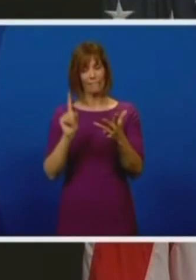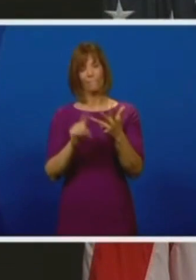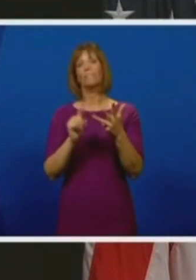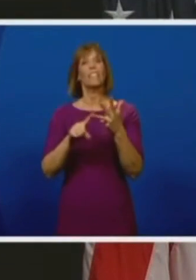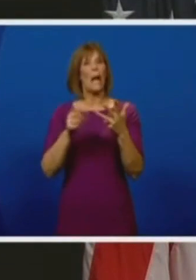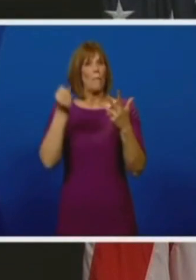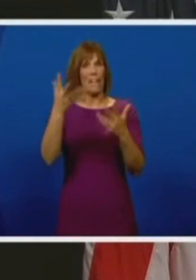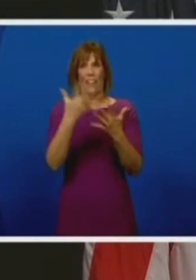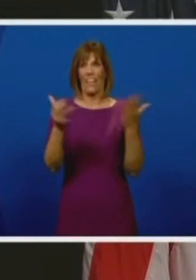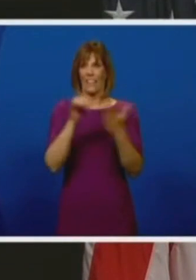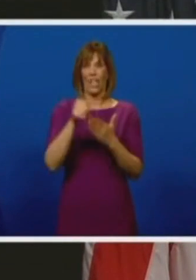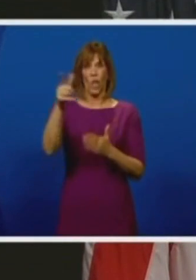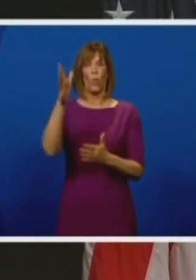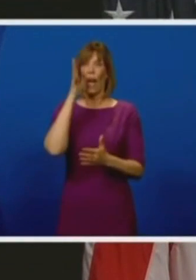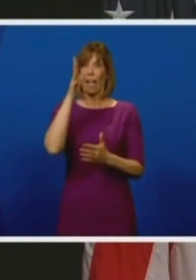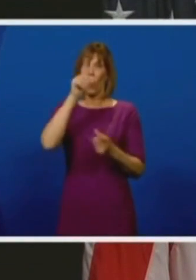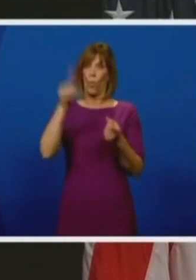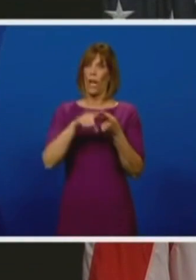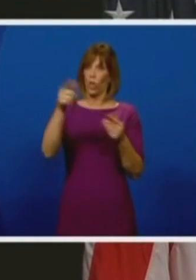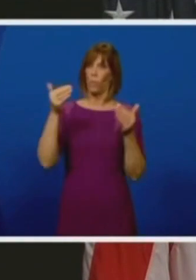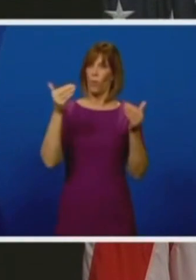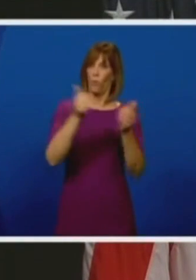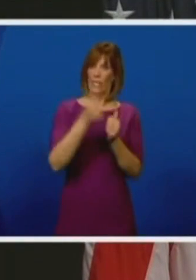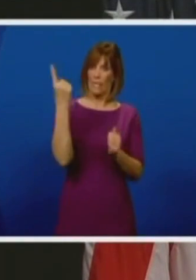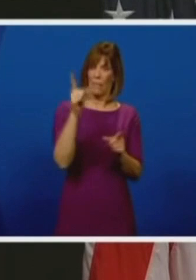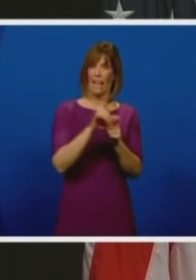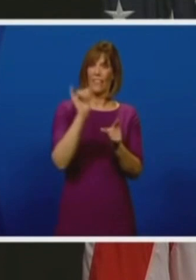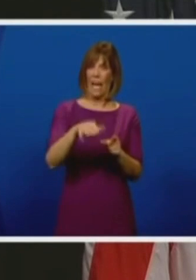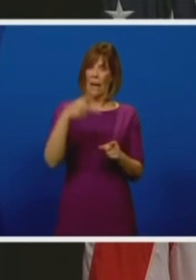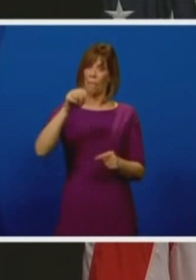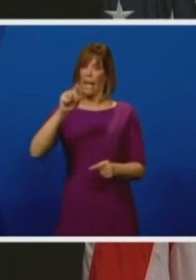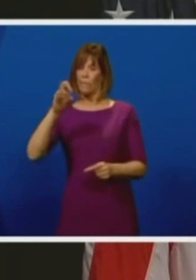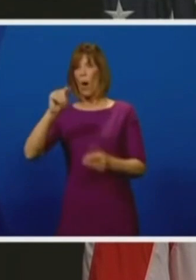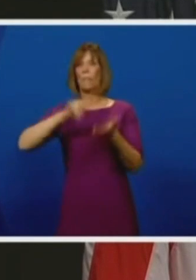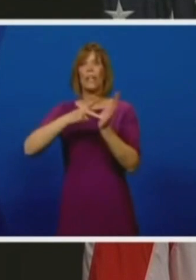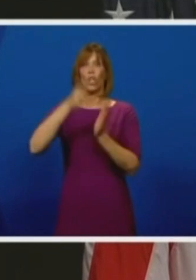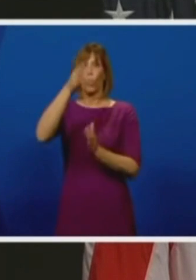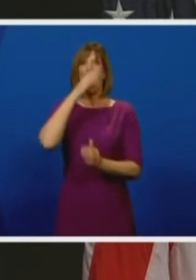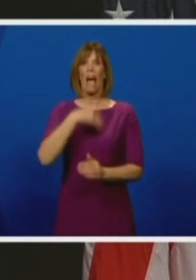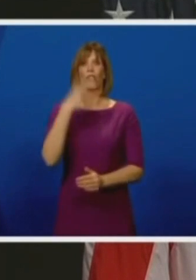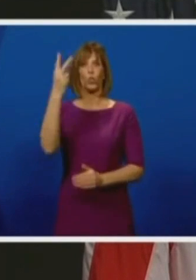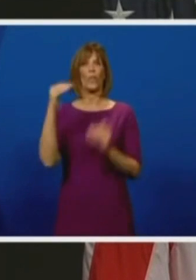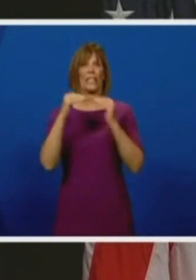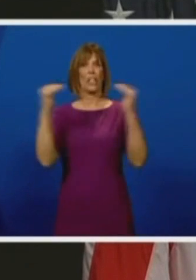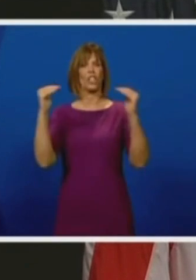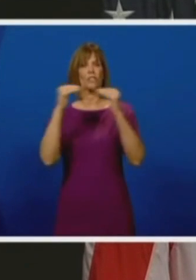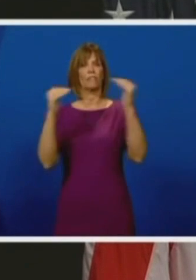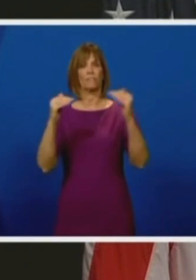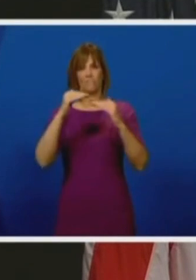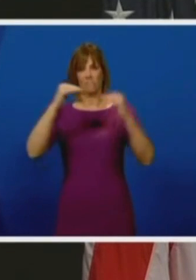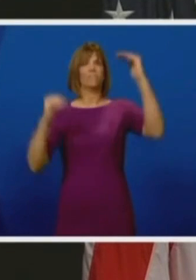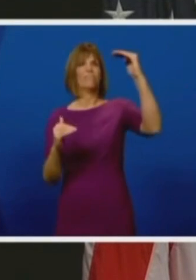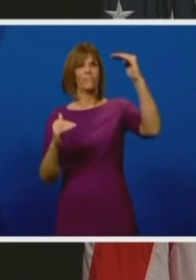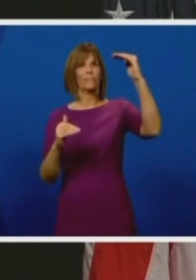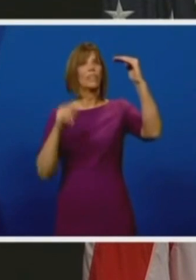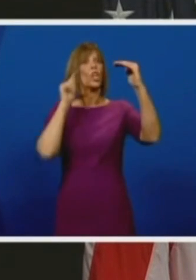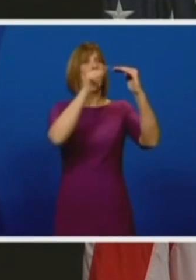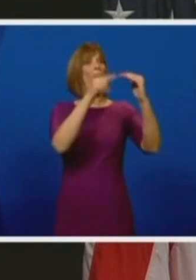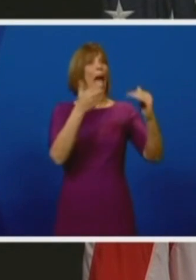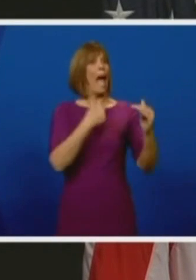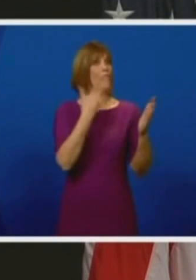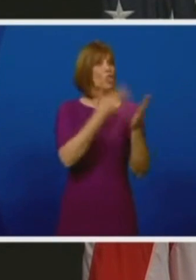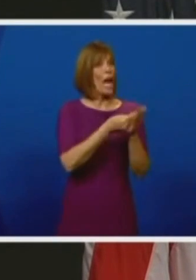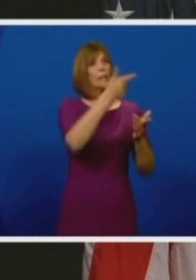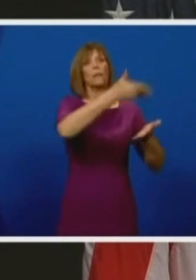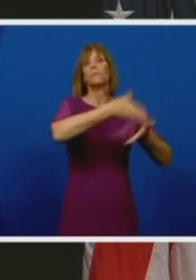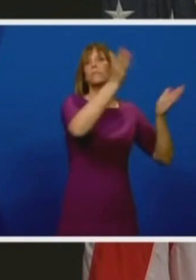think what you're doing when you move forward with something like that is you're creating a two-tiered society, and it's that you either engage